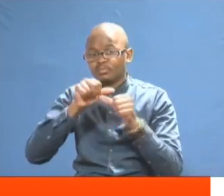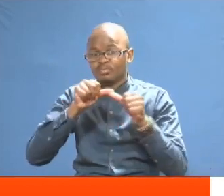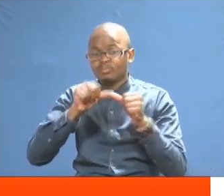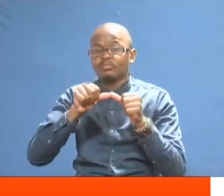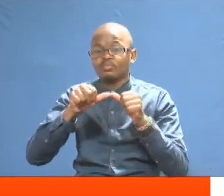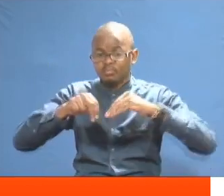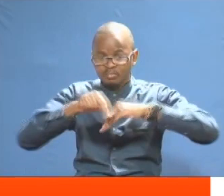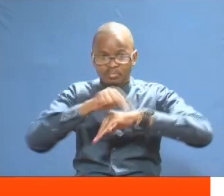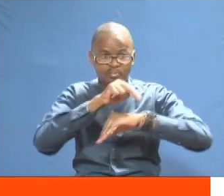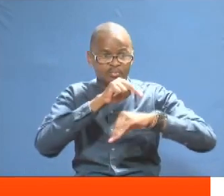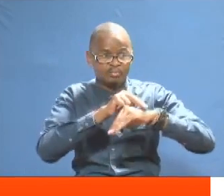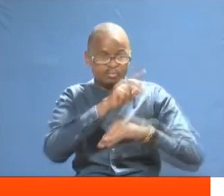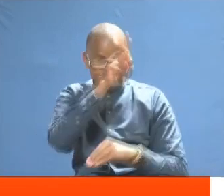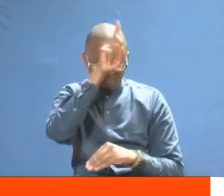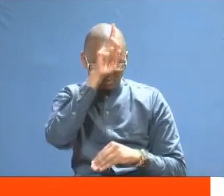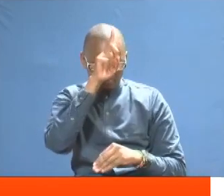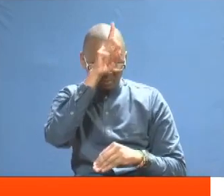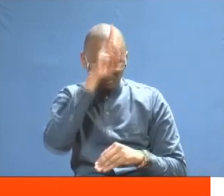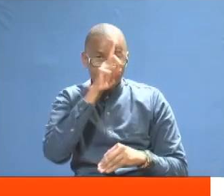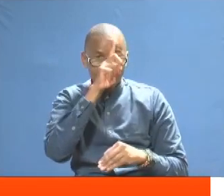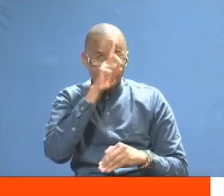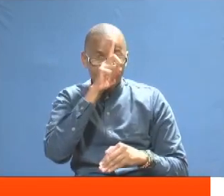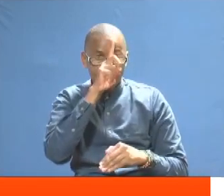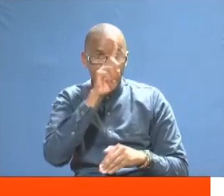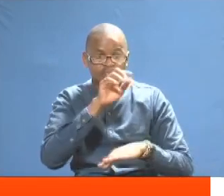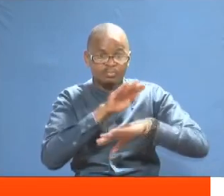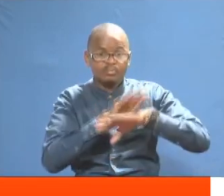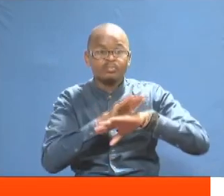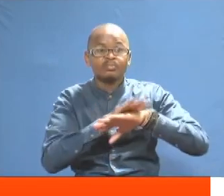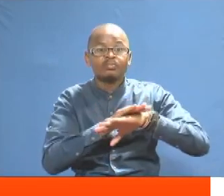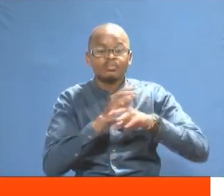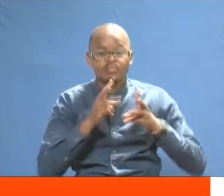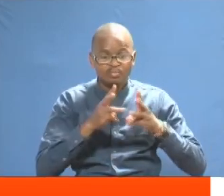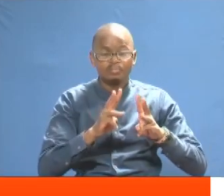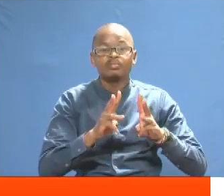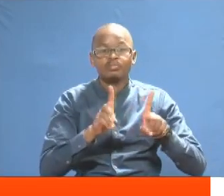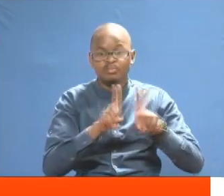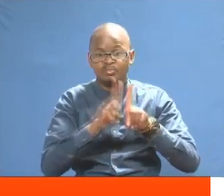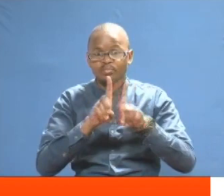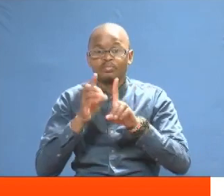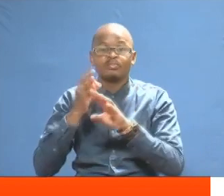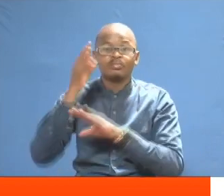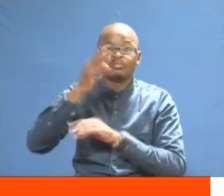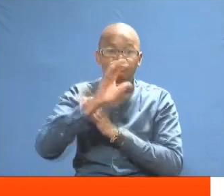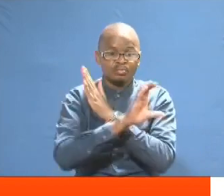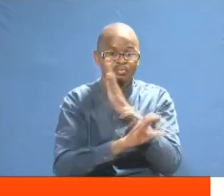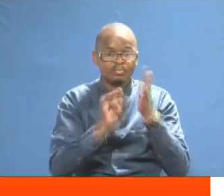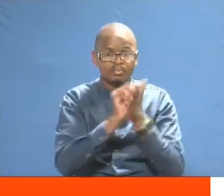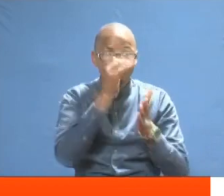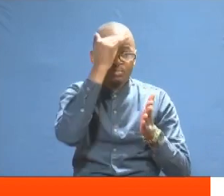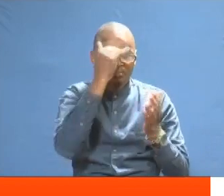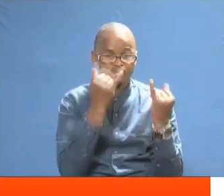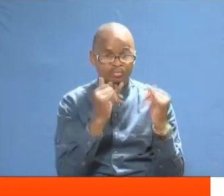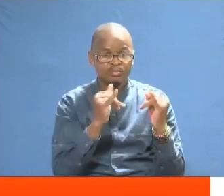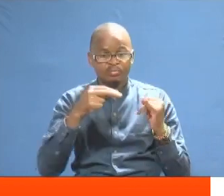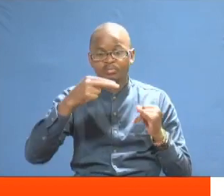a national, serious and national discourse on the way and the future of this country. And that is why we have